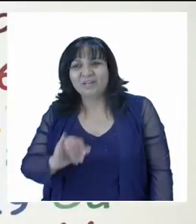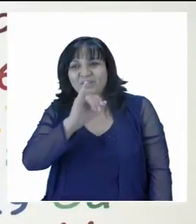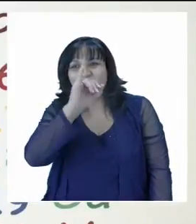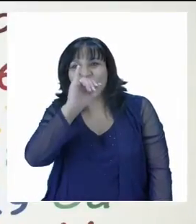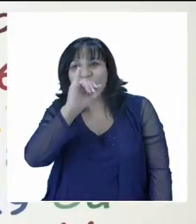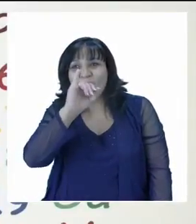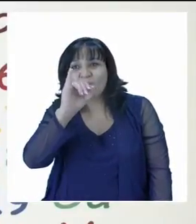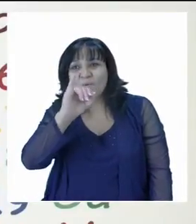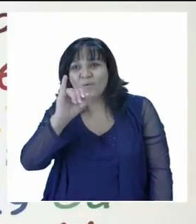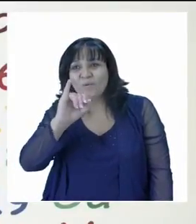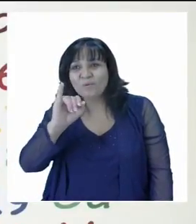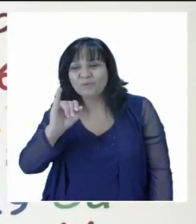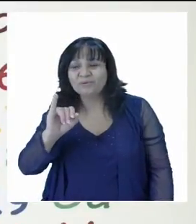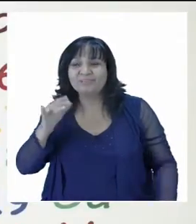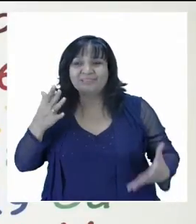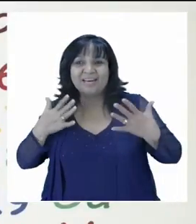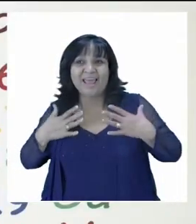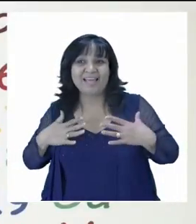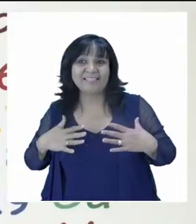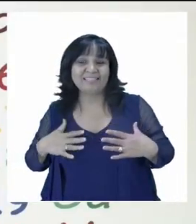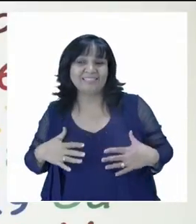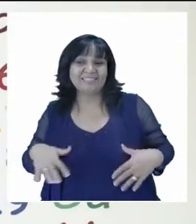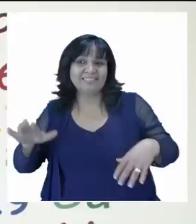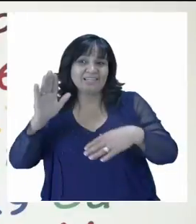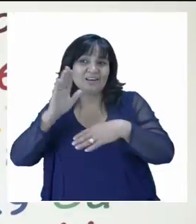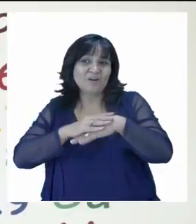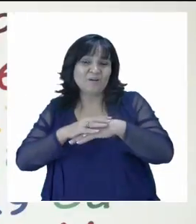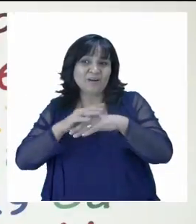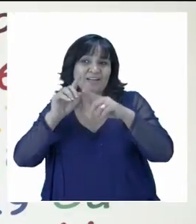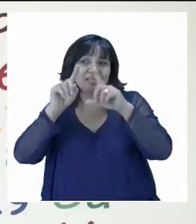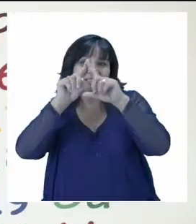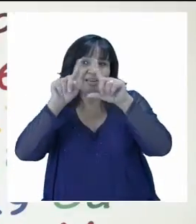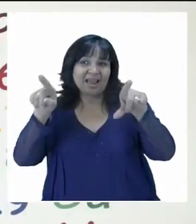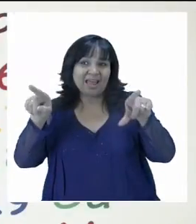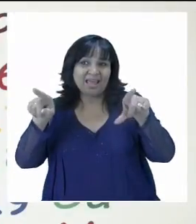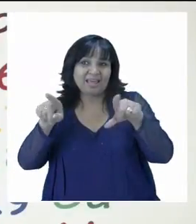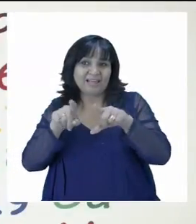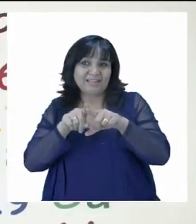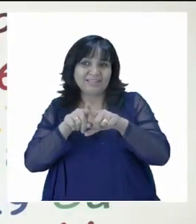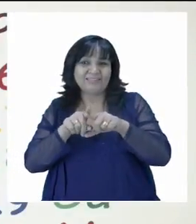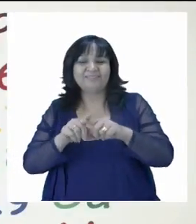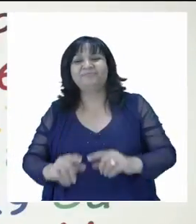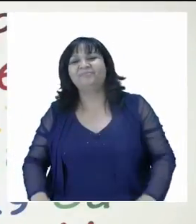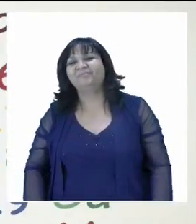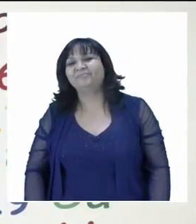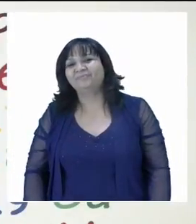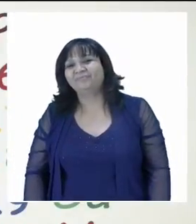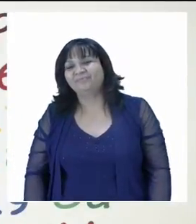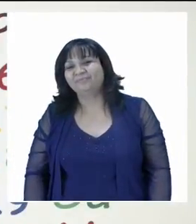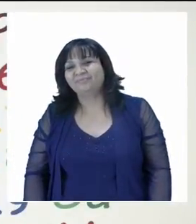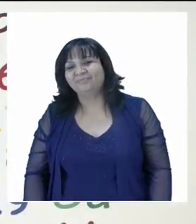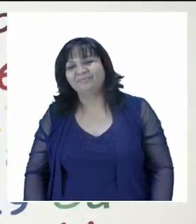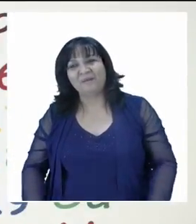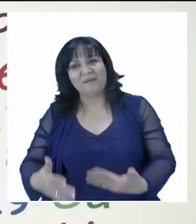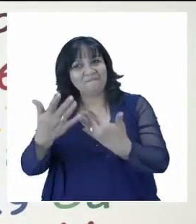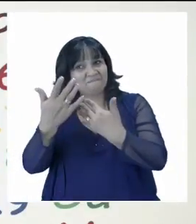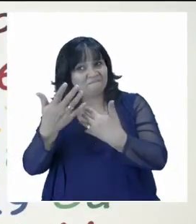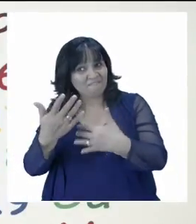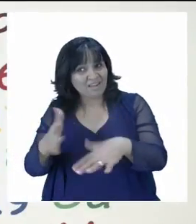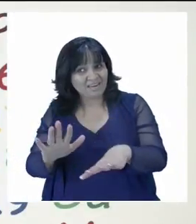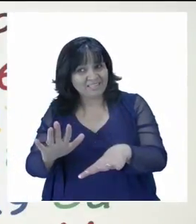has some triangles on them. So we are done with